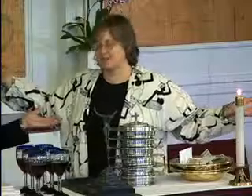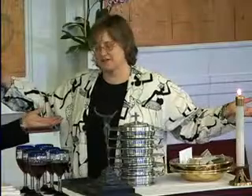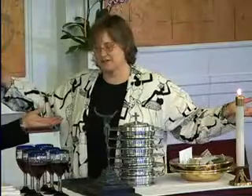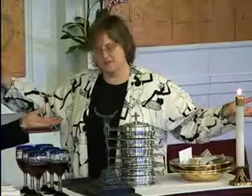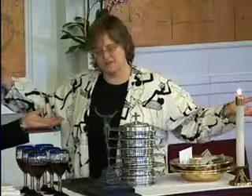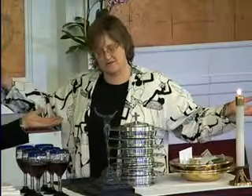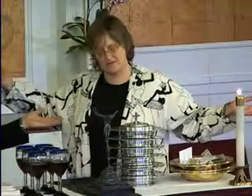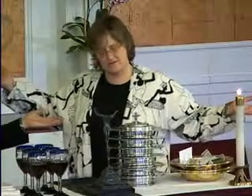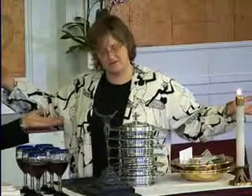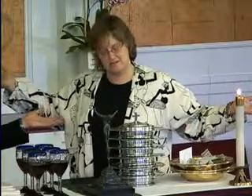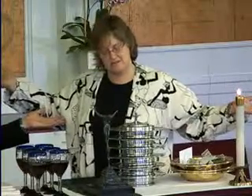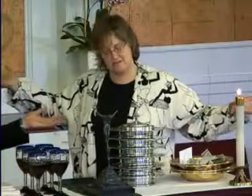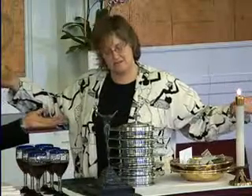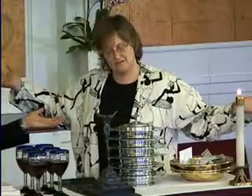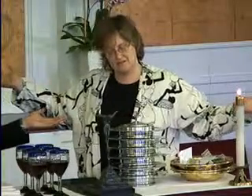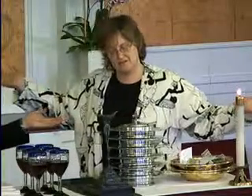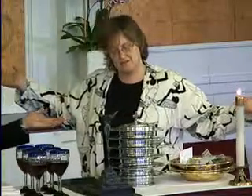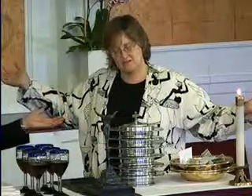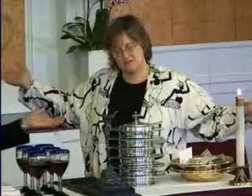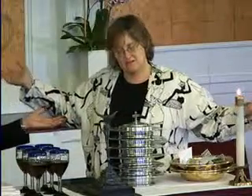God in abundance.